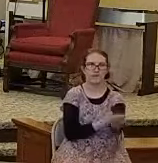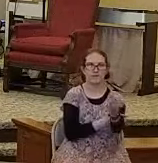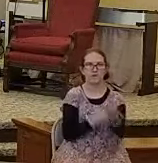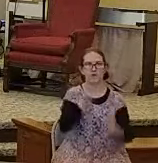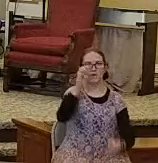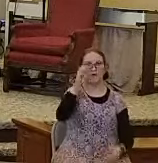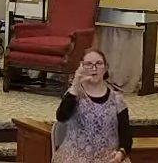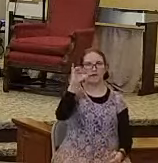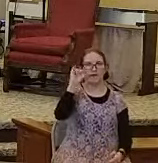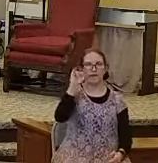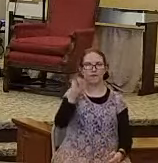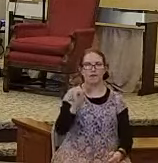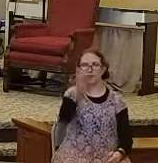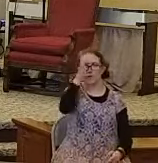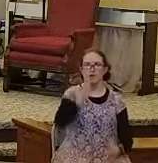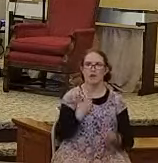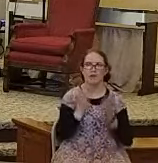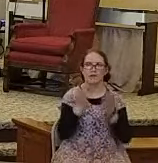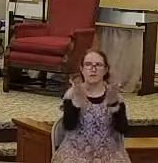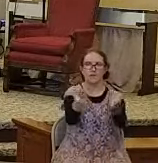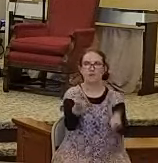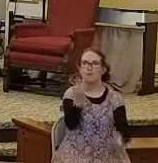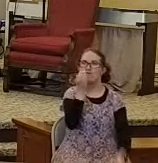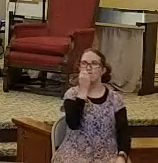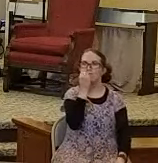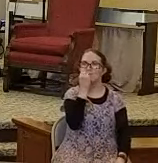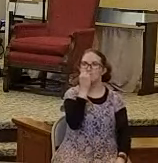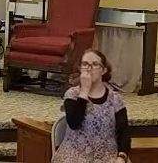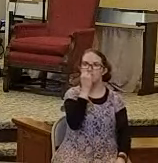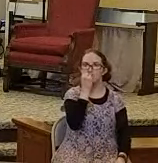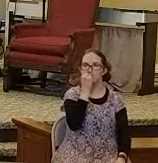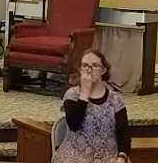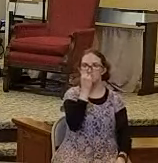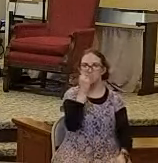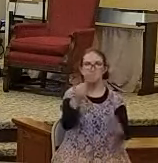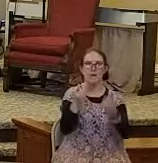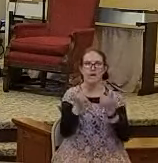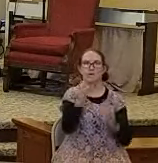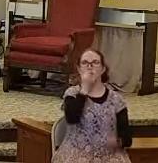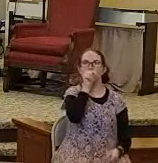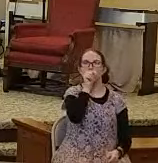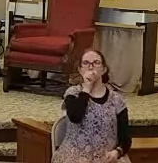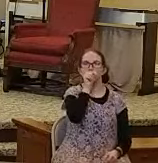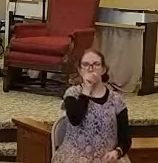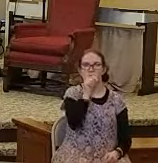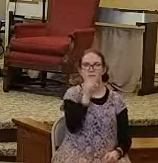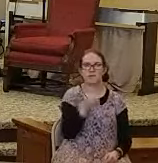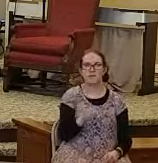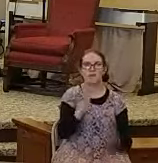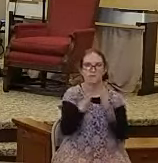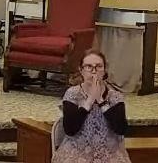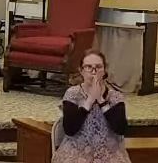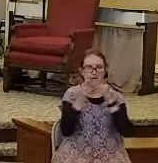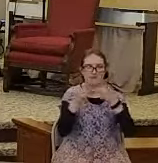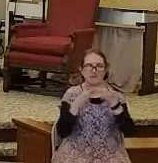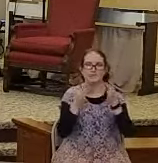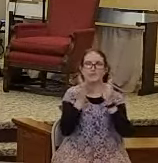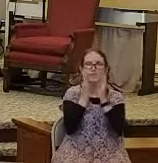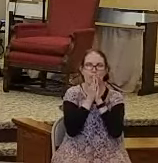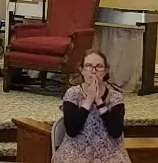Elijah, God provided for him by feeding him food brought to him by ravens. Amen. He prayed a simple